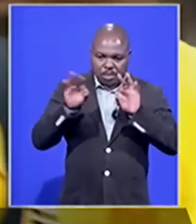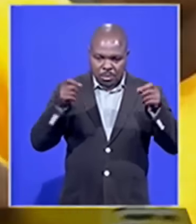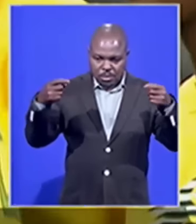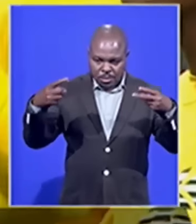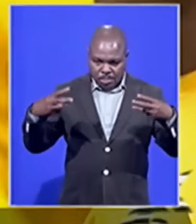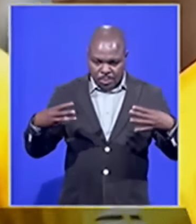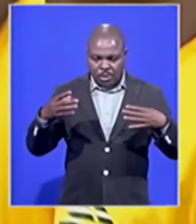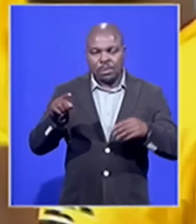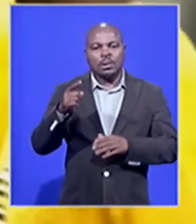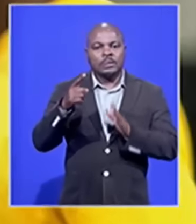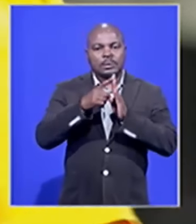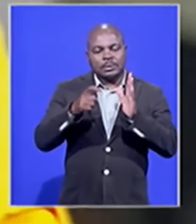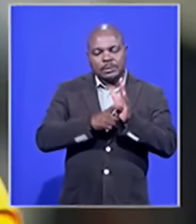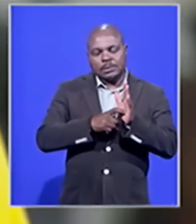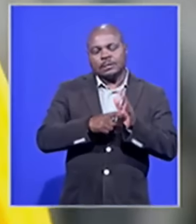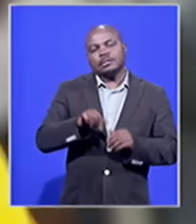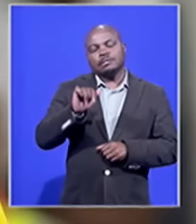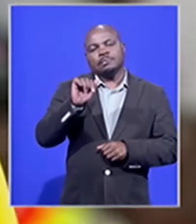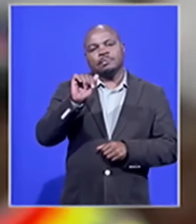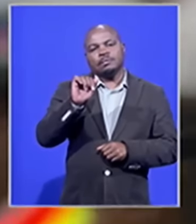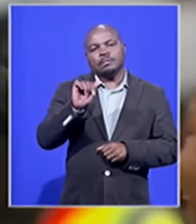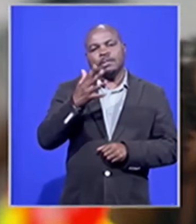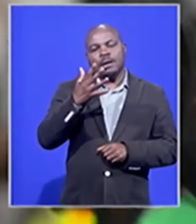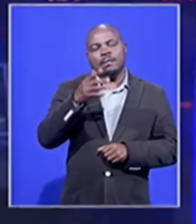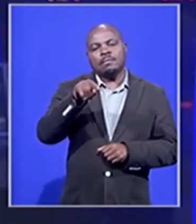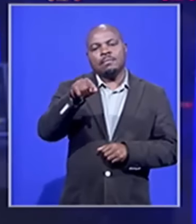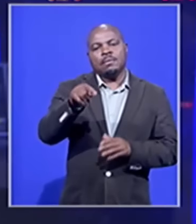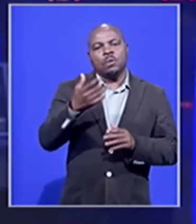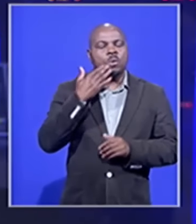5 kgweding ya Tshitwe.